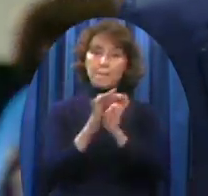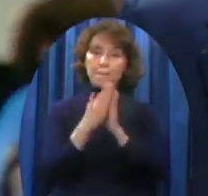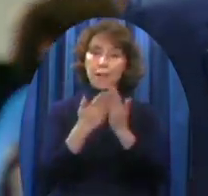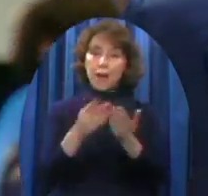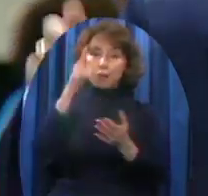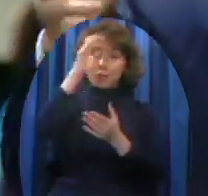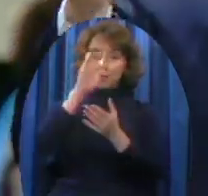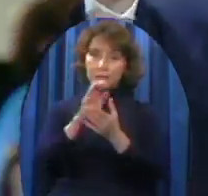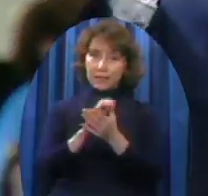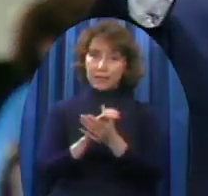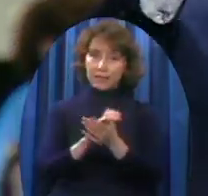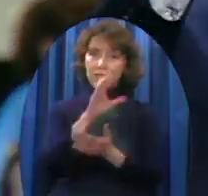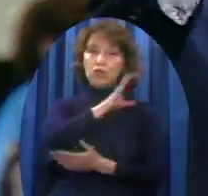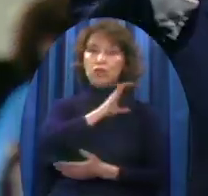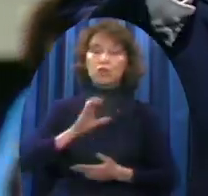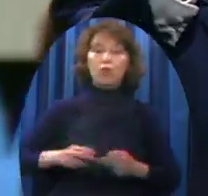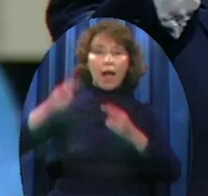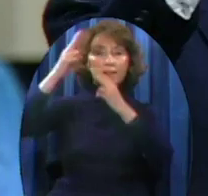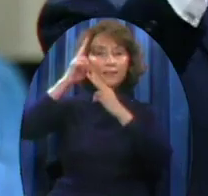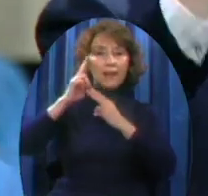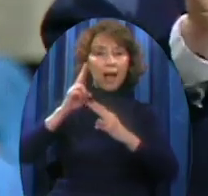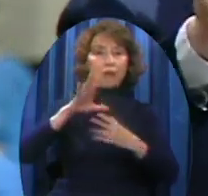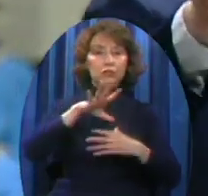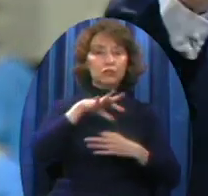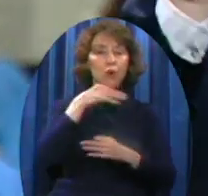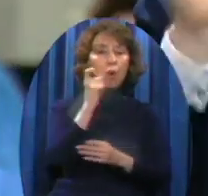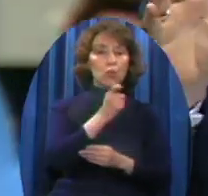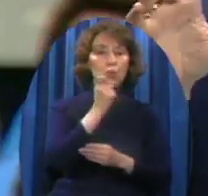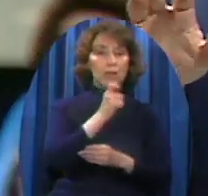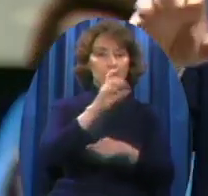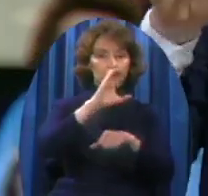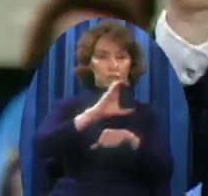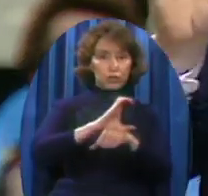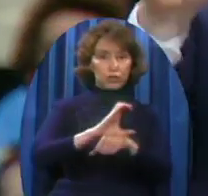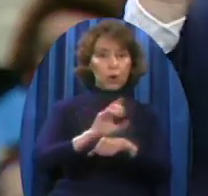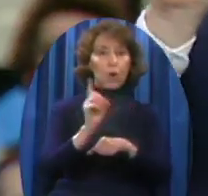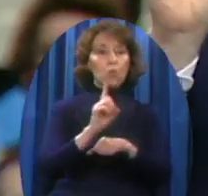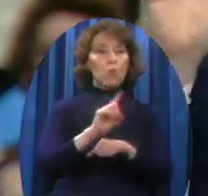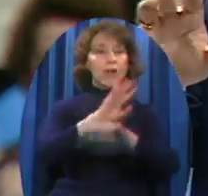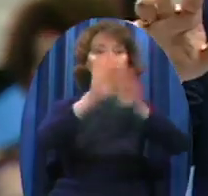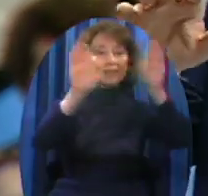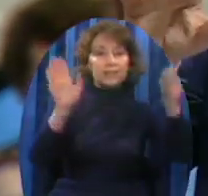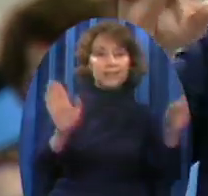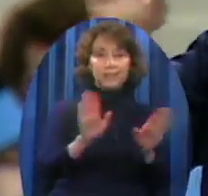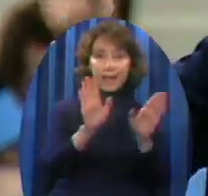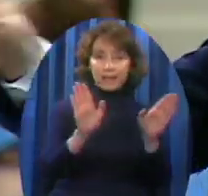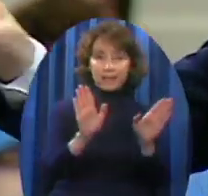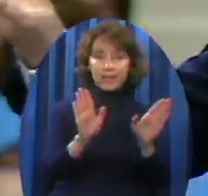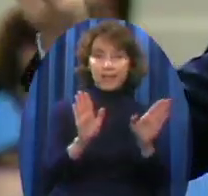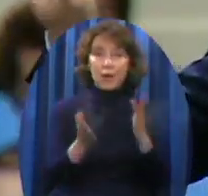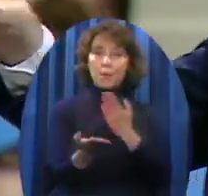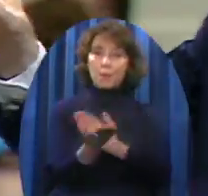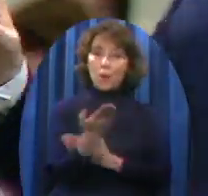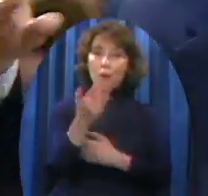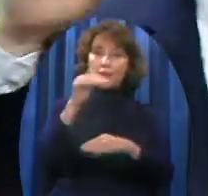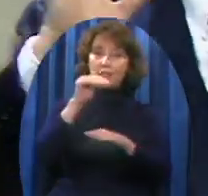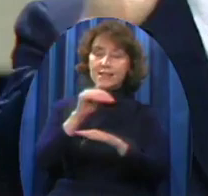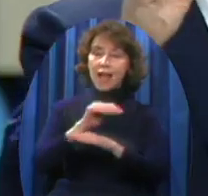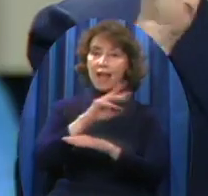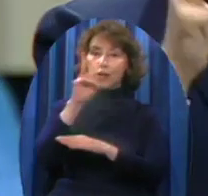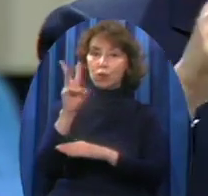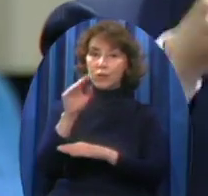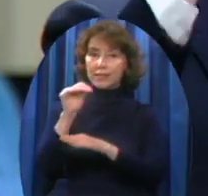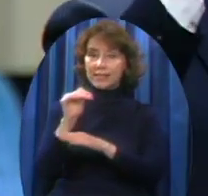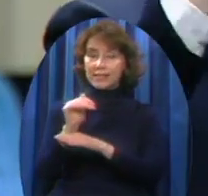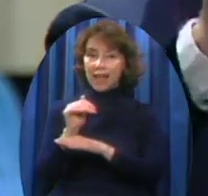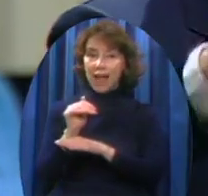soul-winning local church that on Sunday morning and Sunday night and Wednesday night reinforces in the lives of the children what